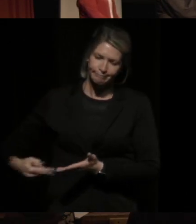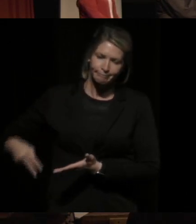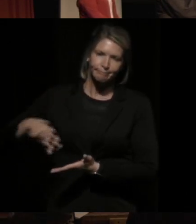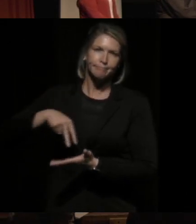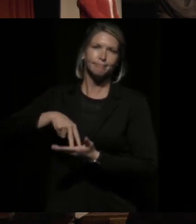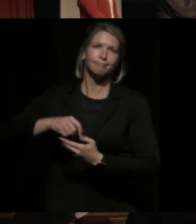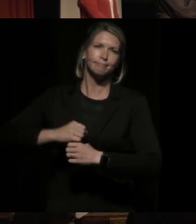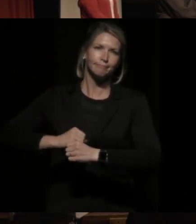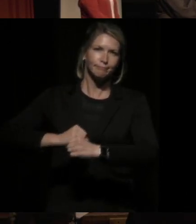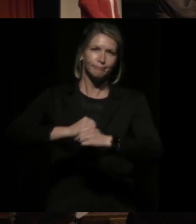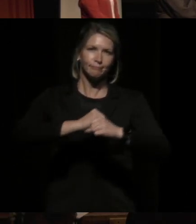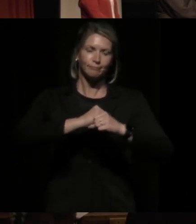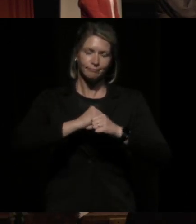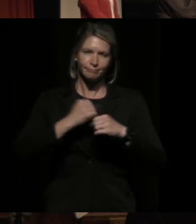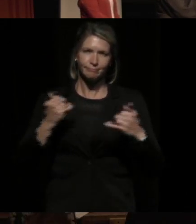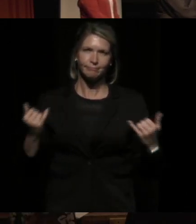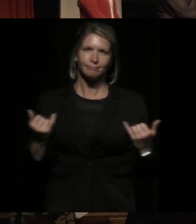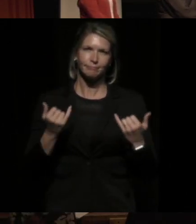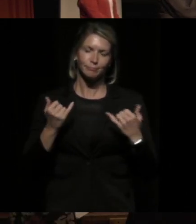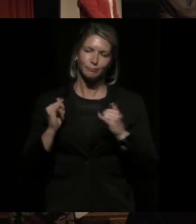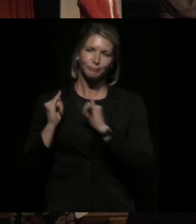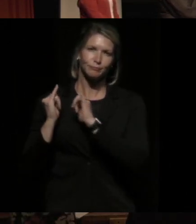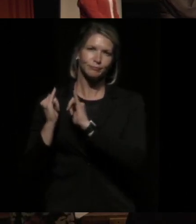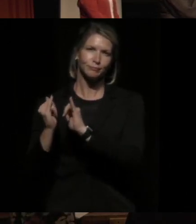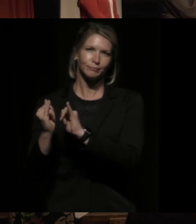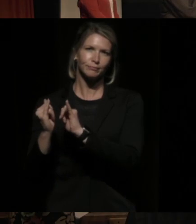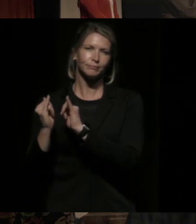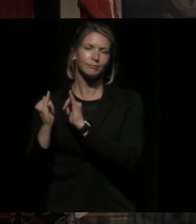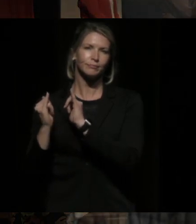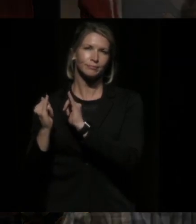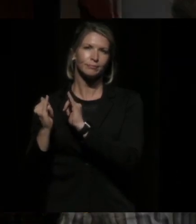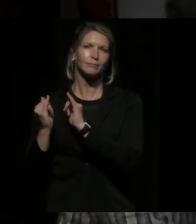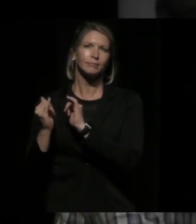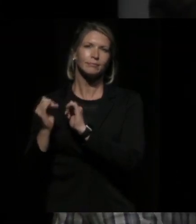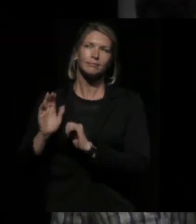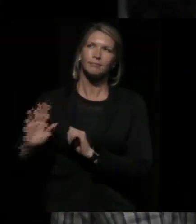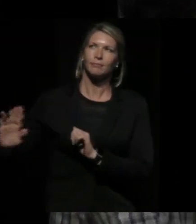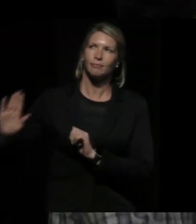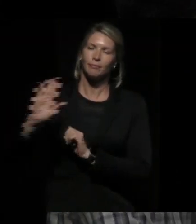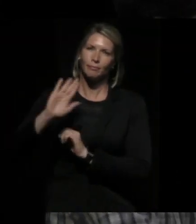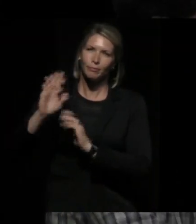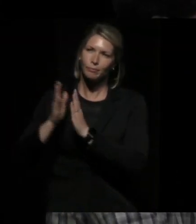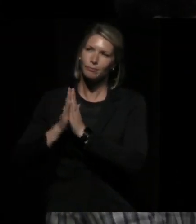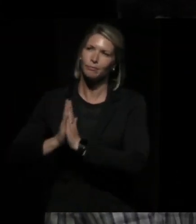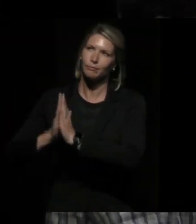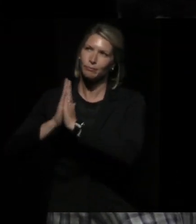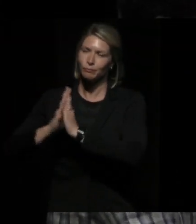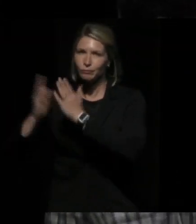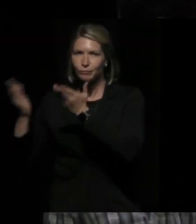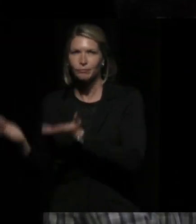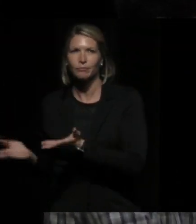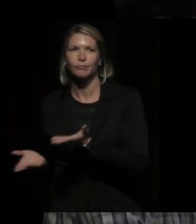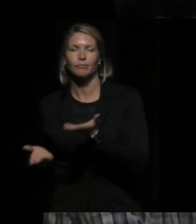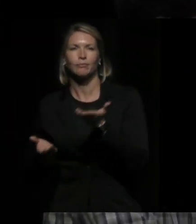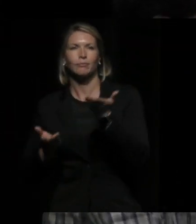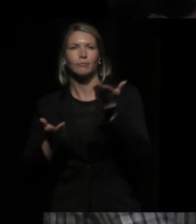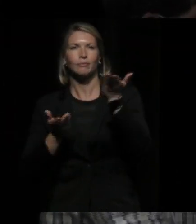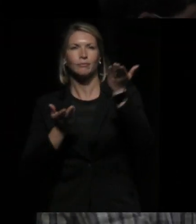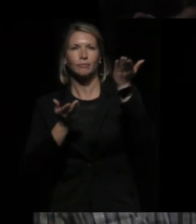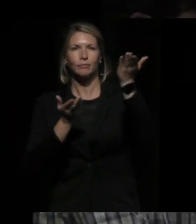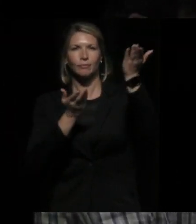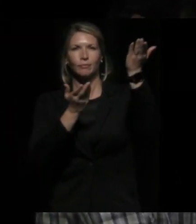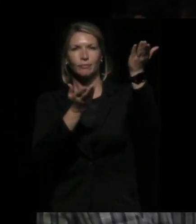they stood, we stand. Their prayer we raise to